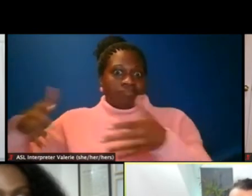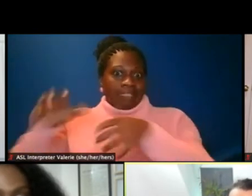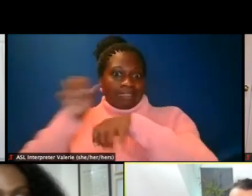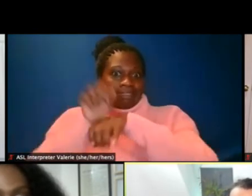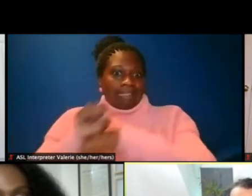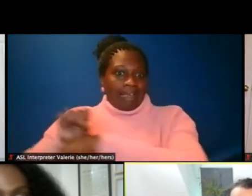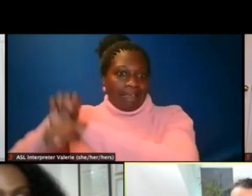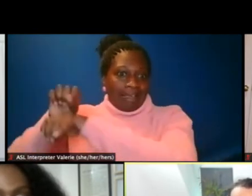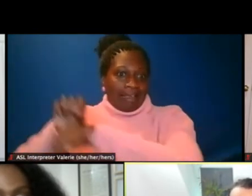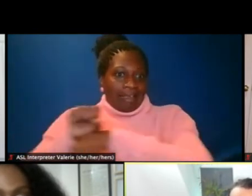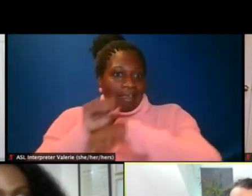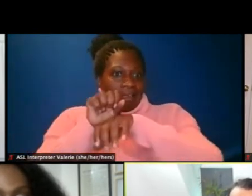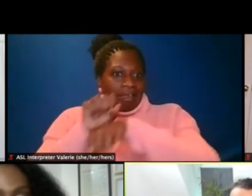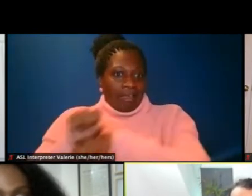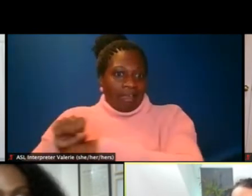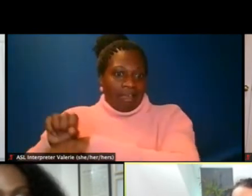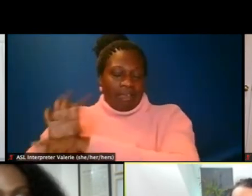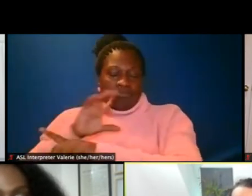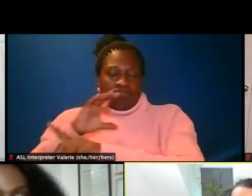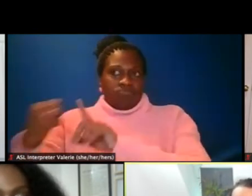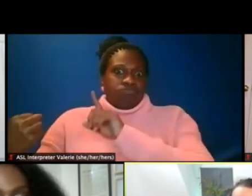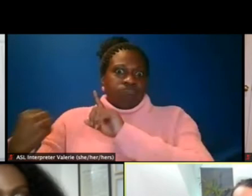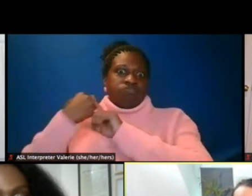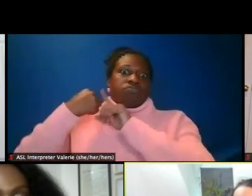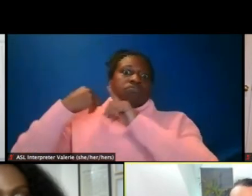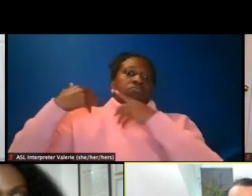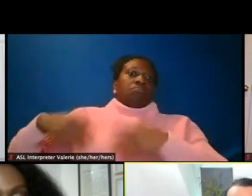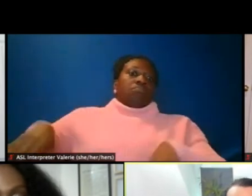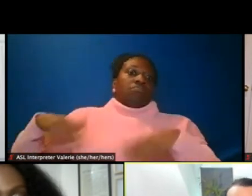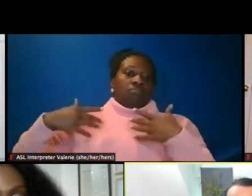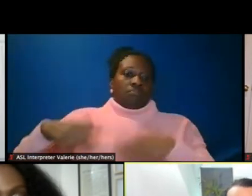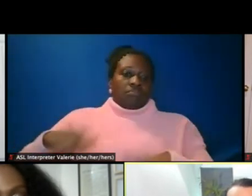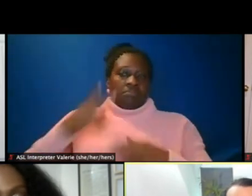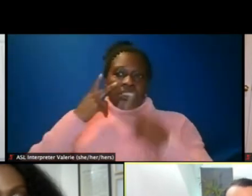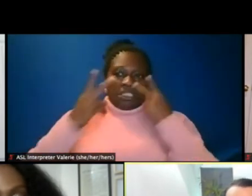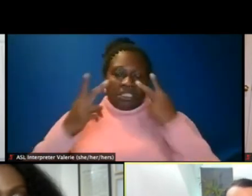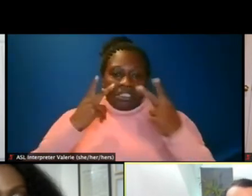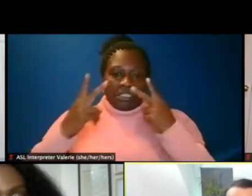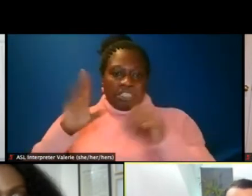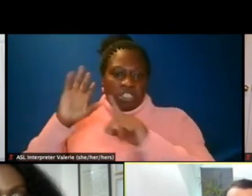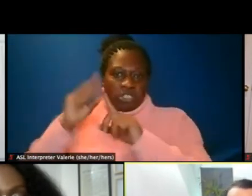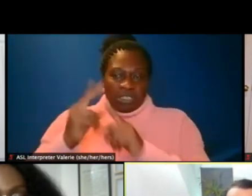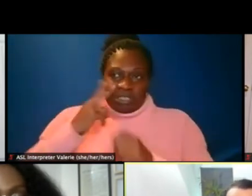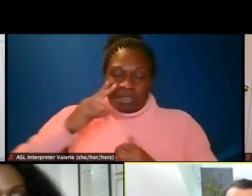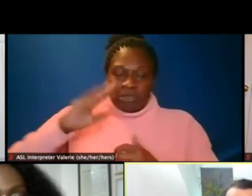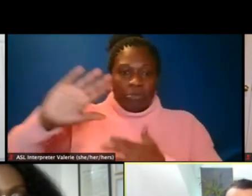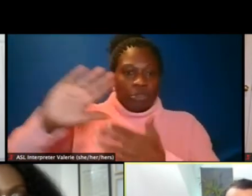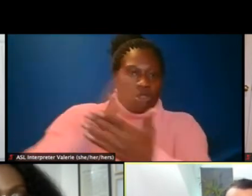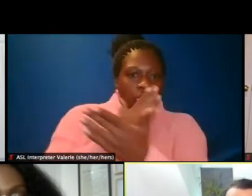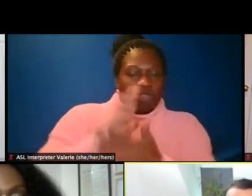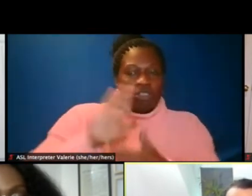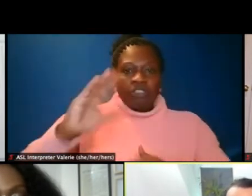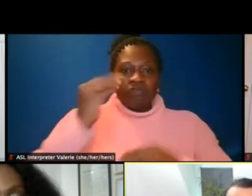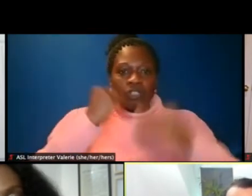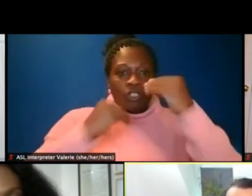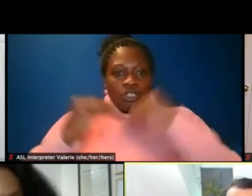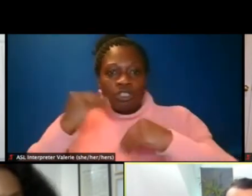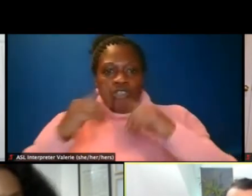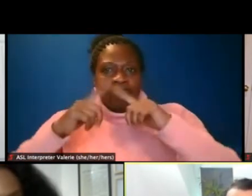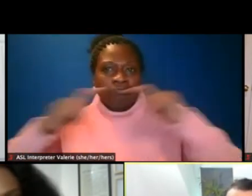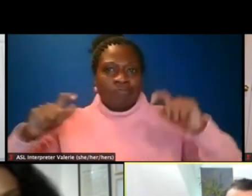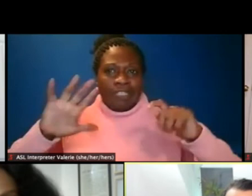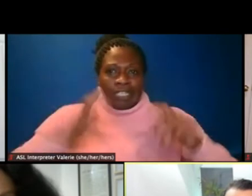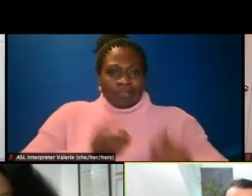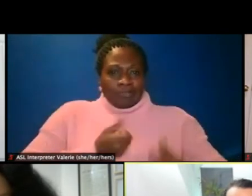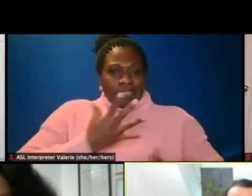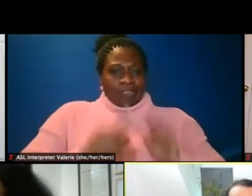a very deep impact, which we see in the culture. We see it in the music, in the food, in all cultural